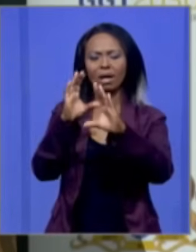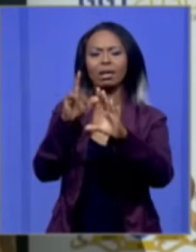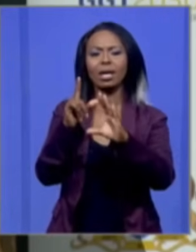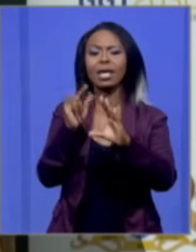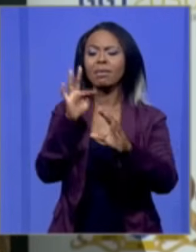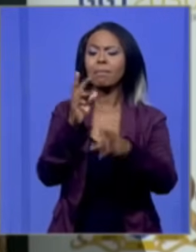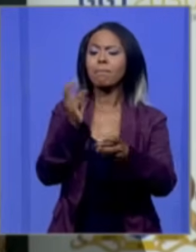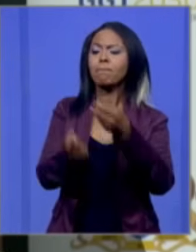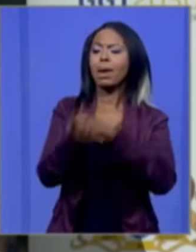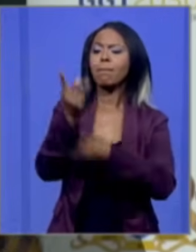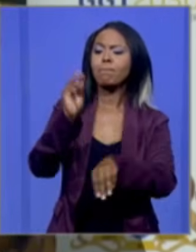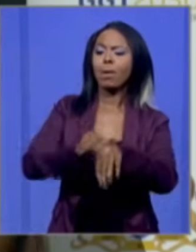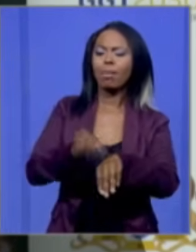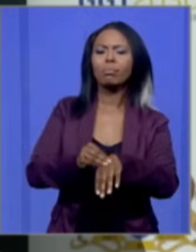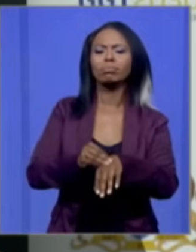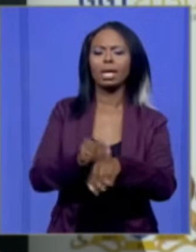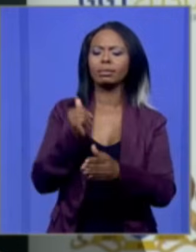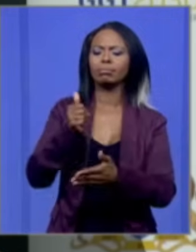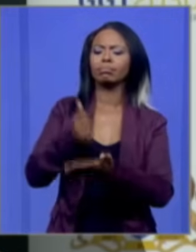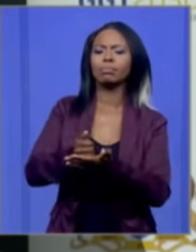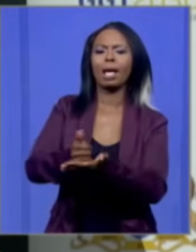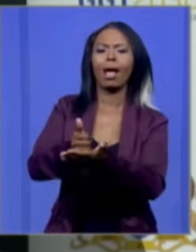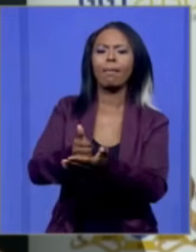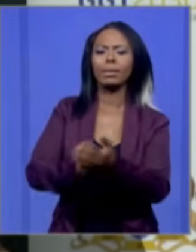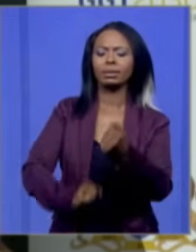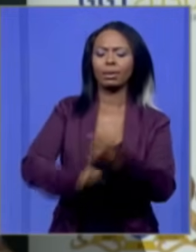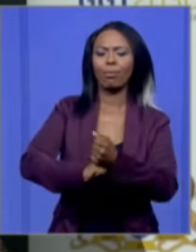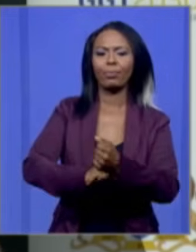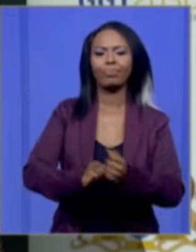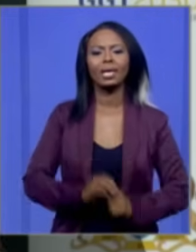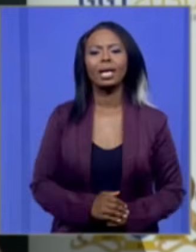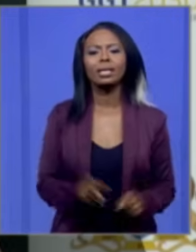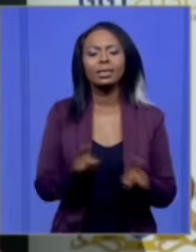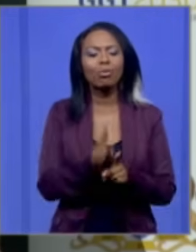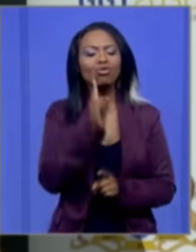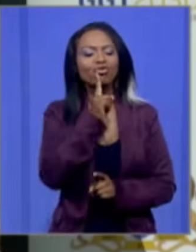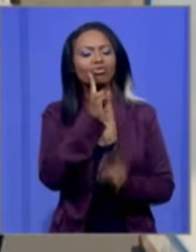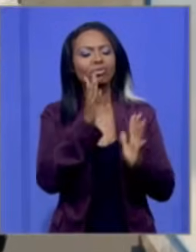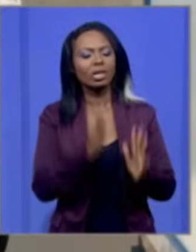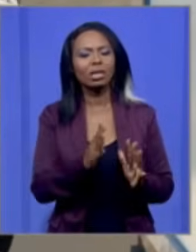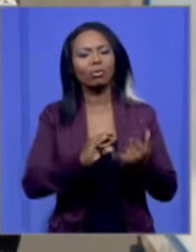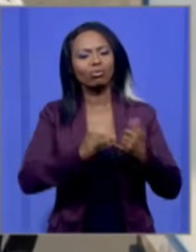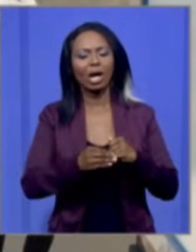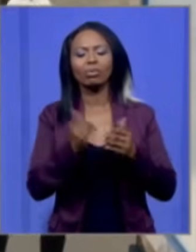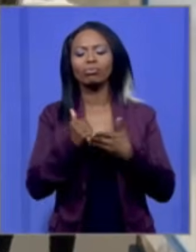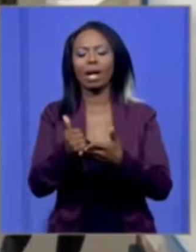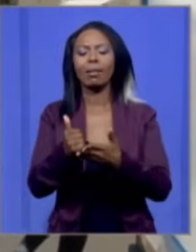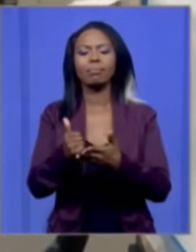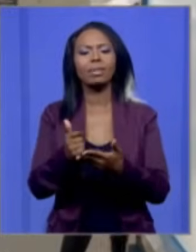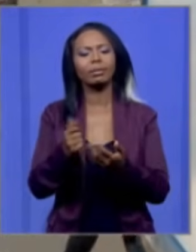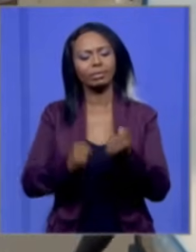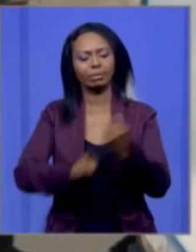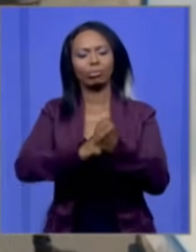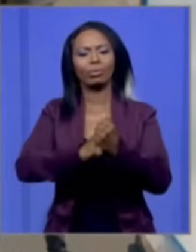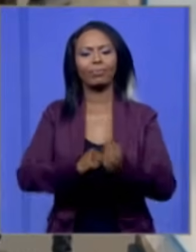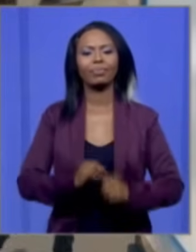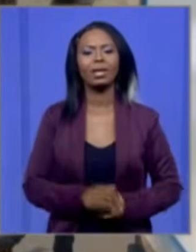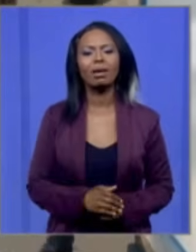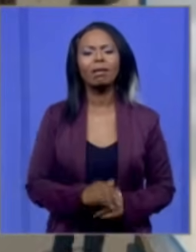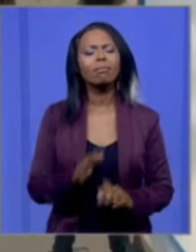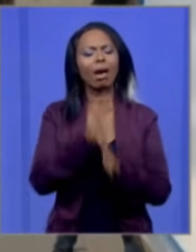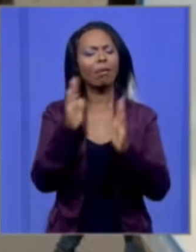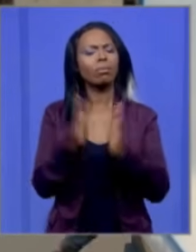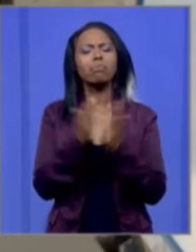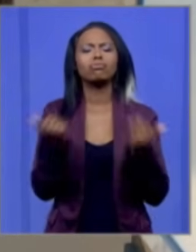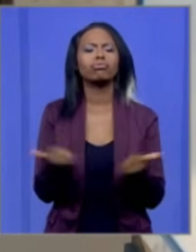them. The well-being of our teachers, also to see if we can support them. Le ka morago ga ge dilo di sepetše ka thelelo letšatši